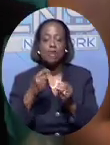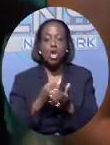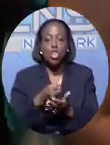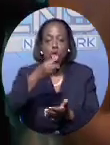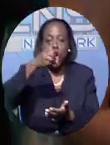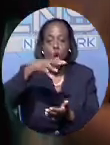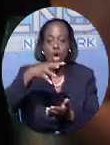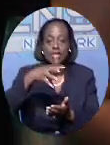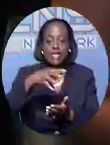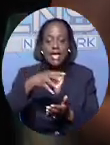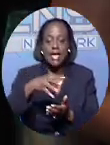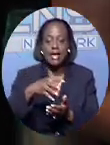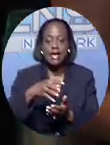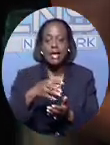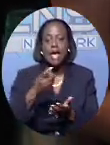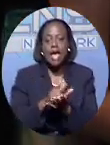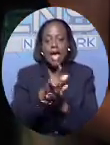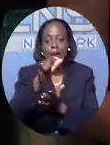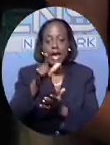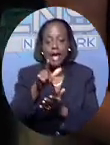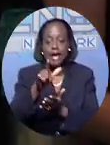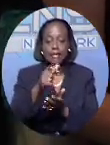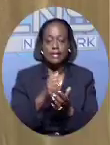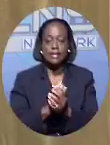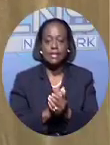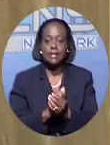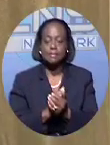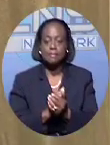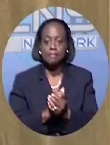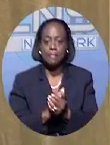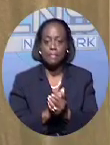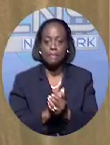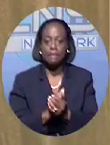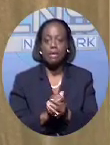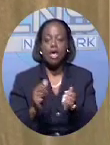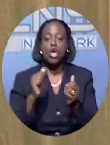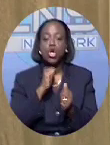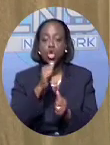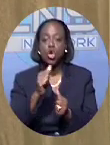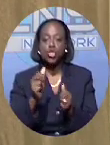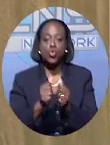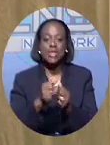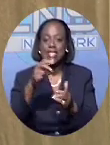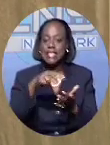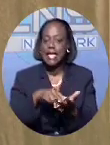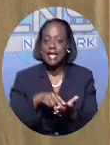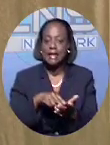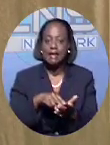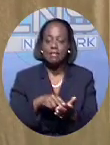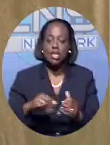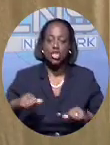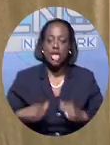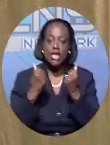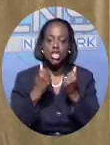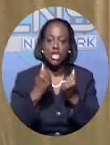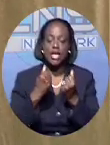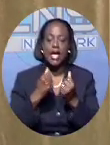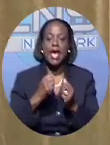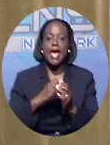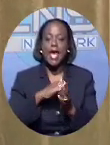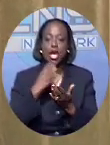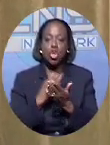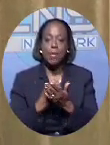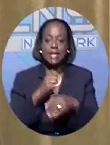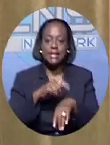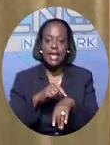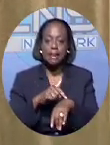provided by national, regional, and international airlines. Notwithstanding the current challenging economic times, we